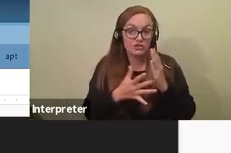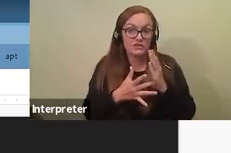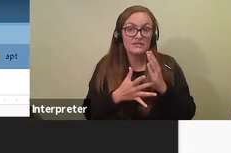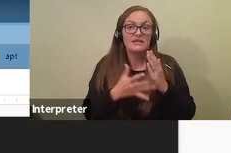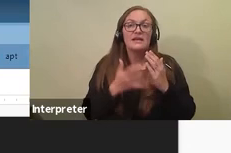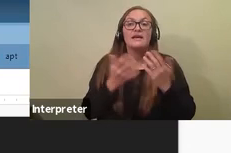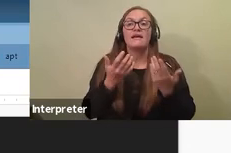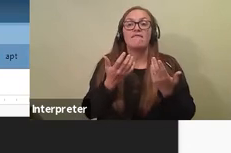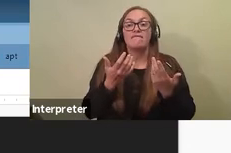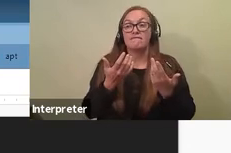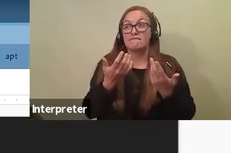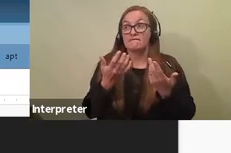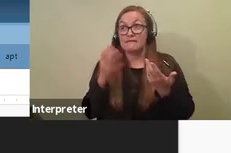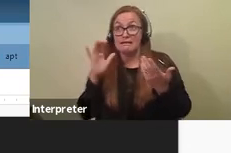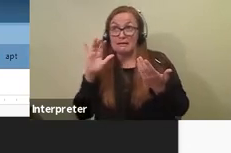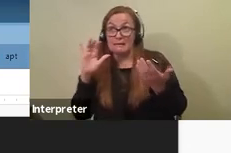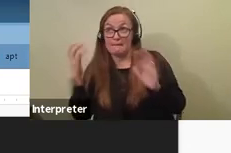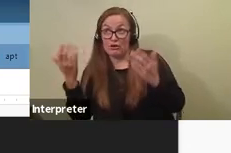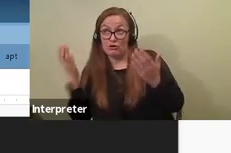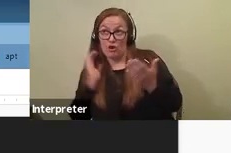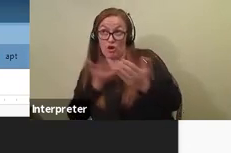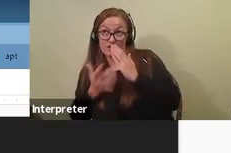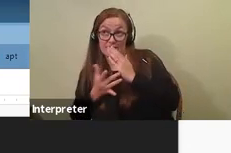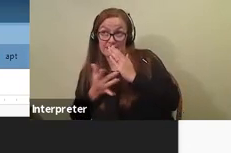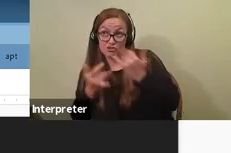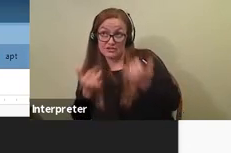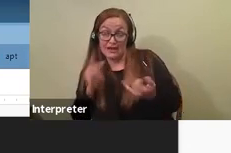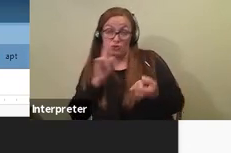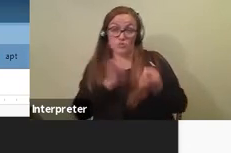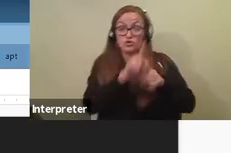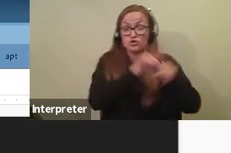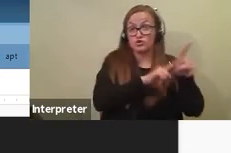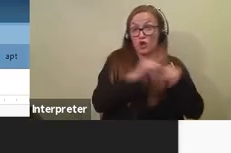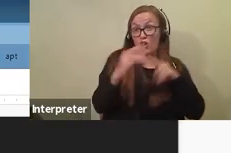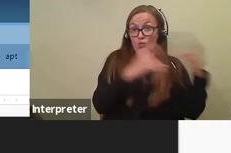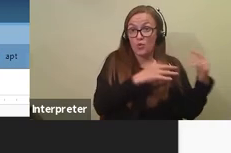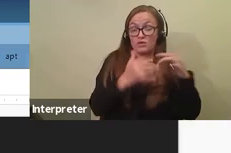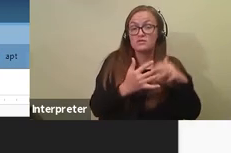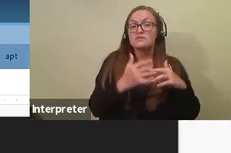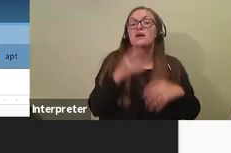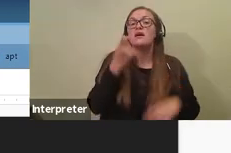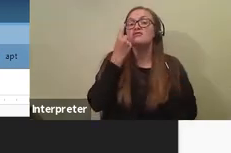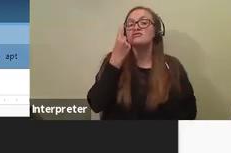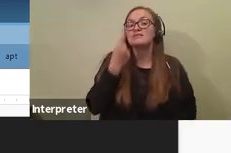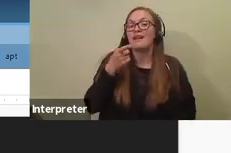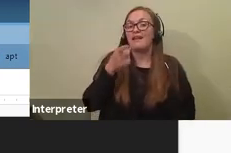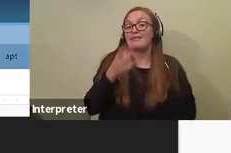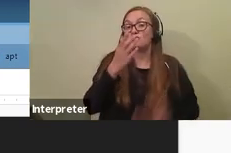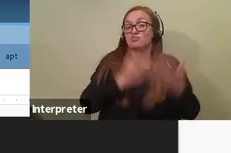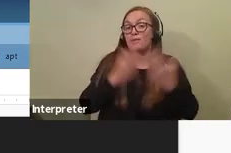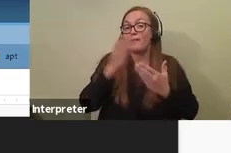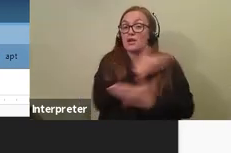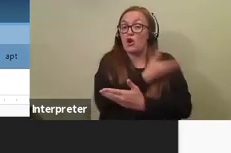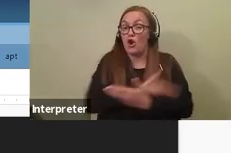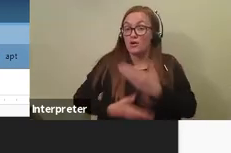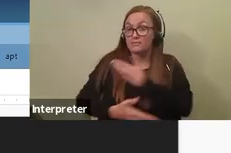Star Wars universe, I think we're quite close in this regard. One method of controlling these robotic arms that you have for prosthetics